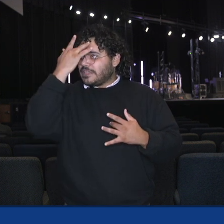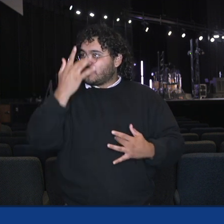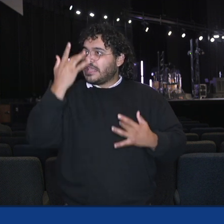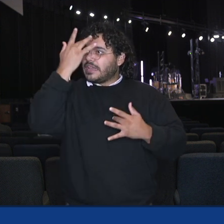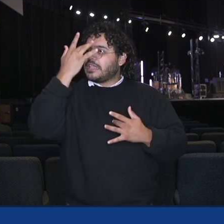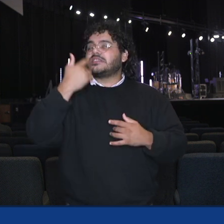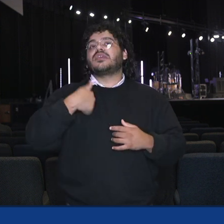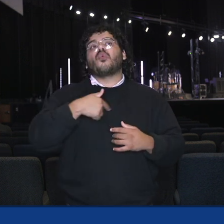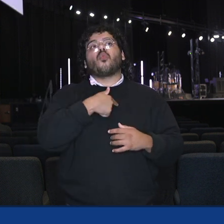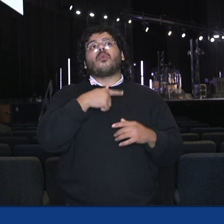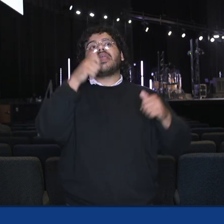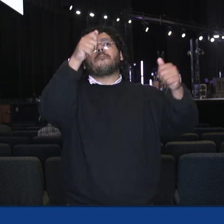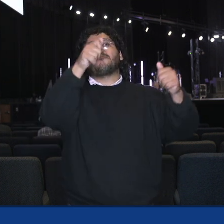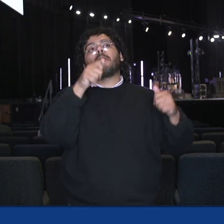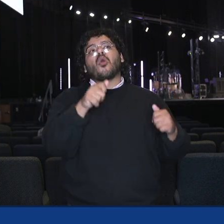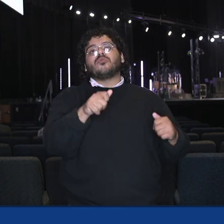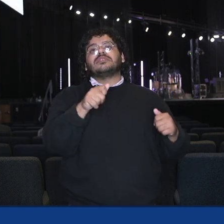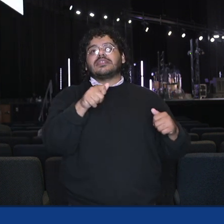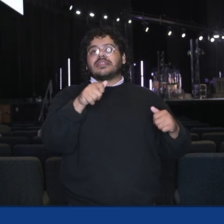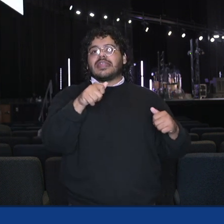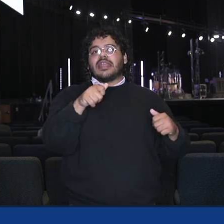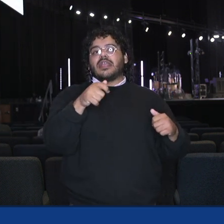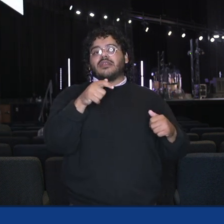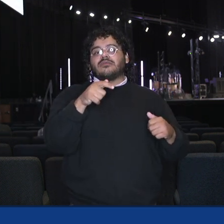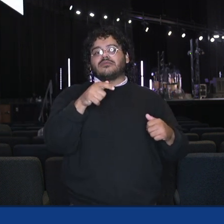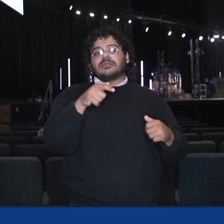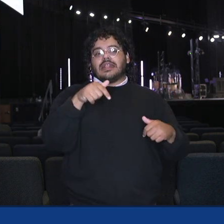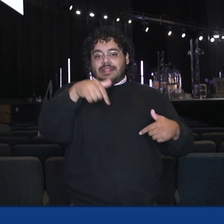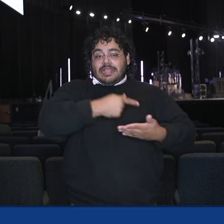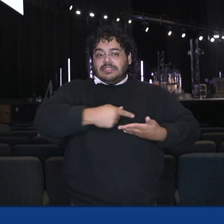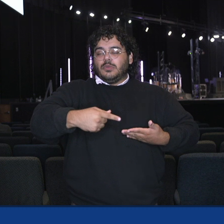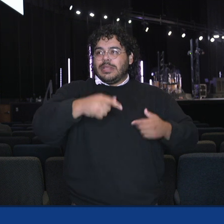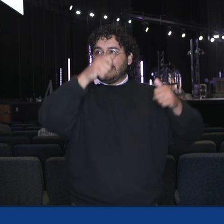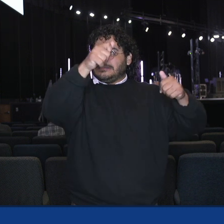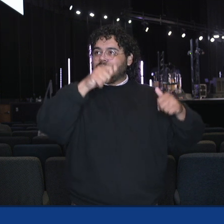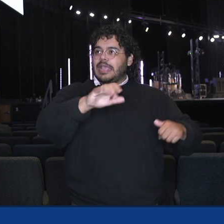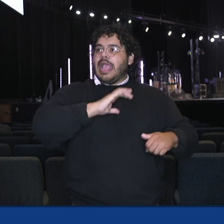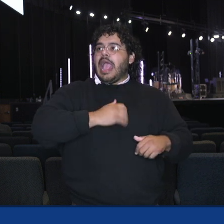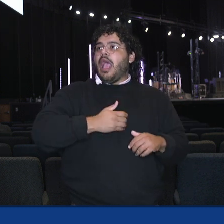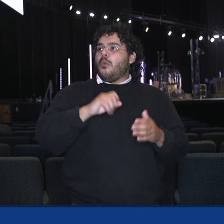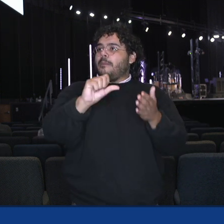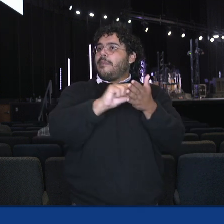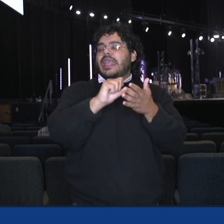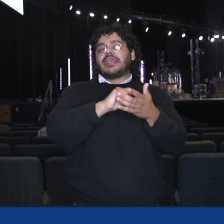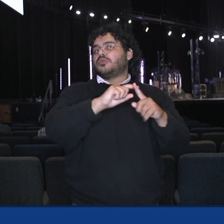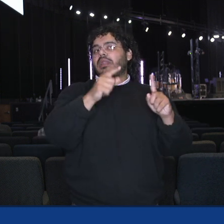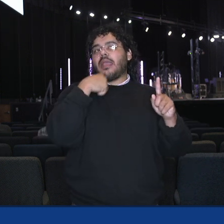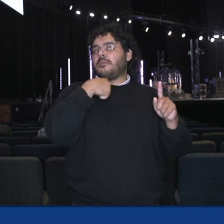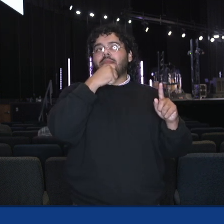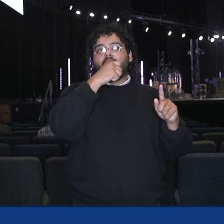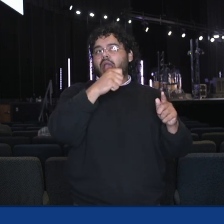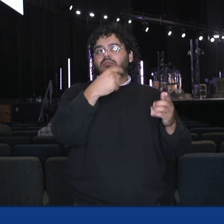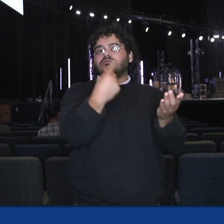page, but I'm not going to cover that today.